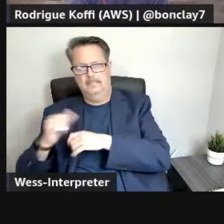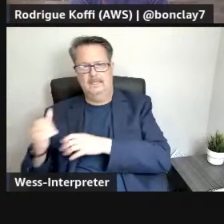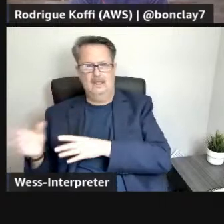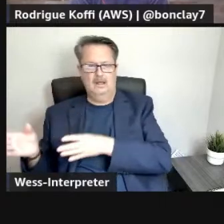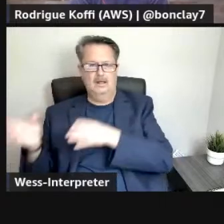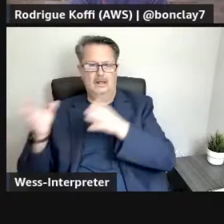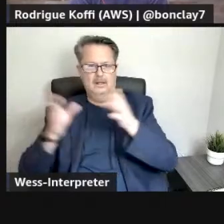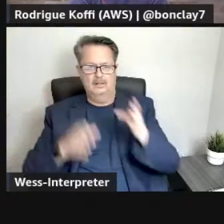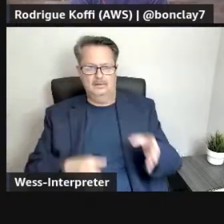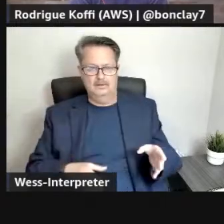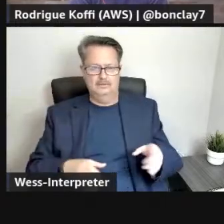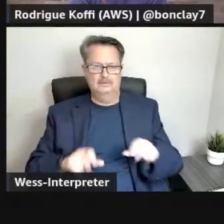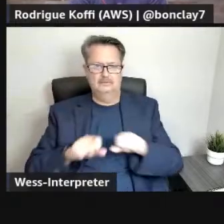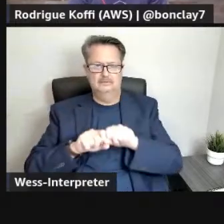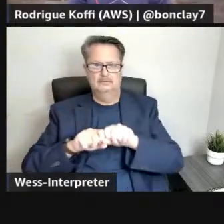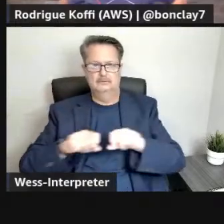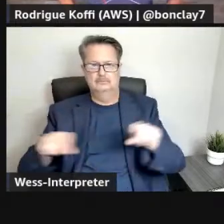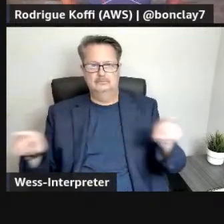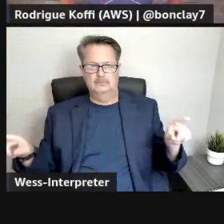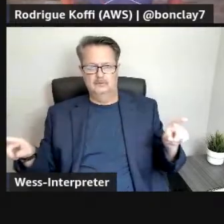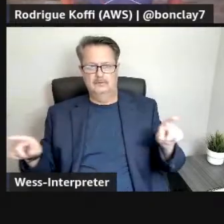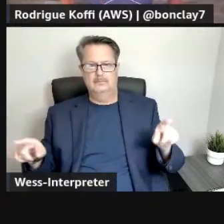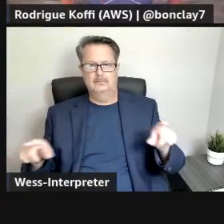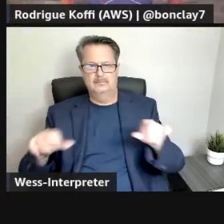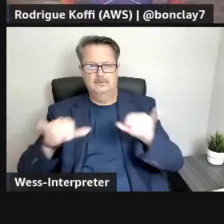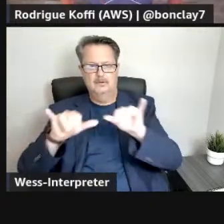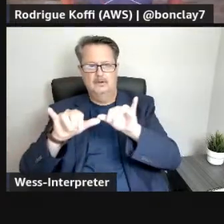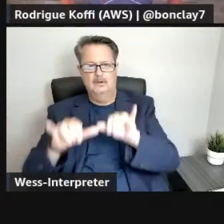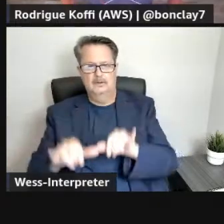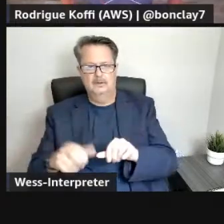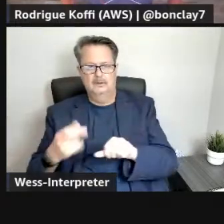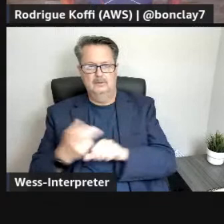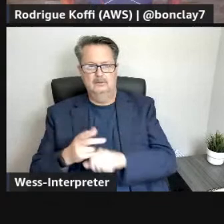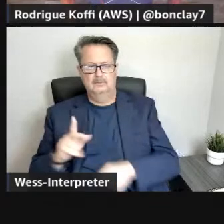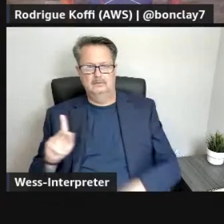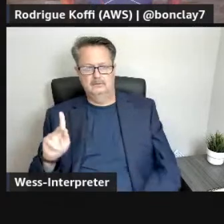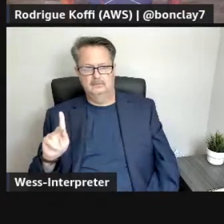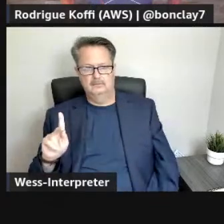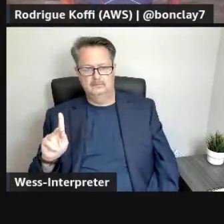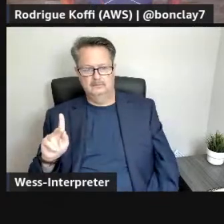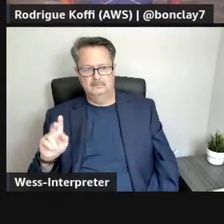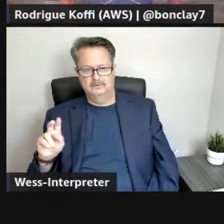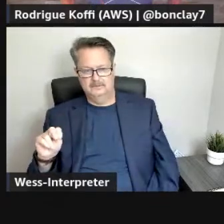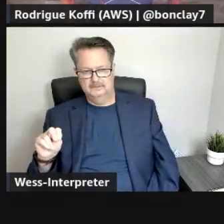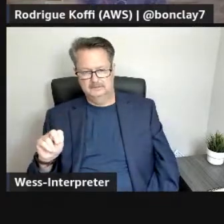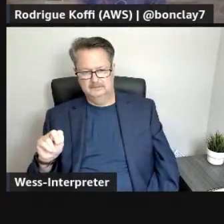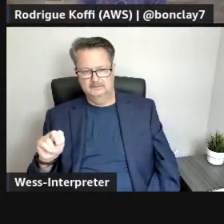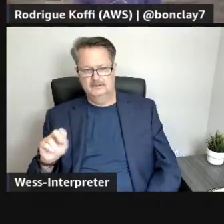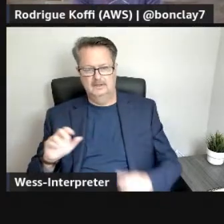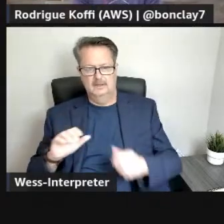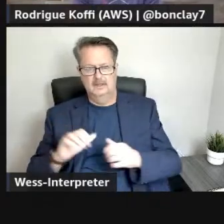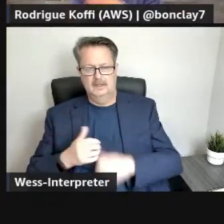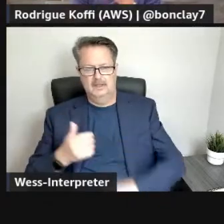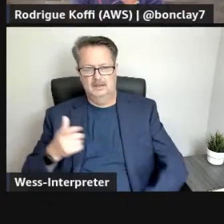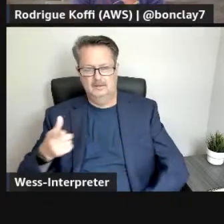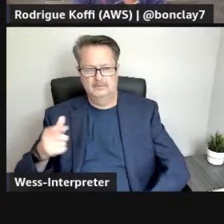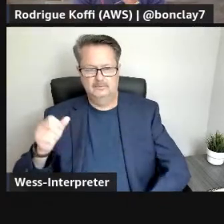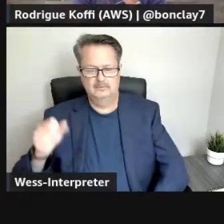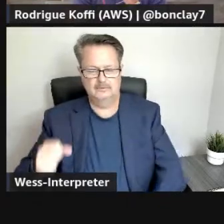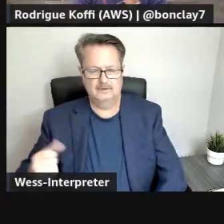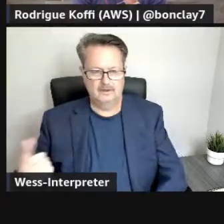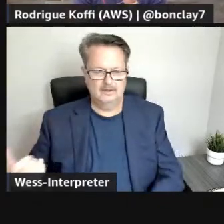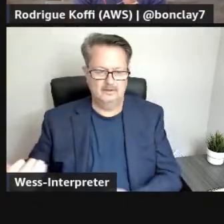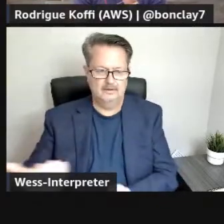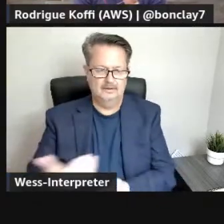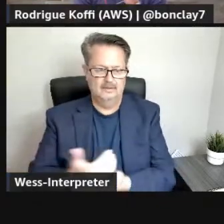at all the deployment architectures that you can use in Kubernetes and how you can collect